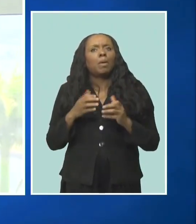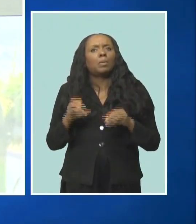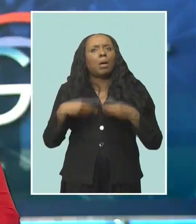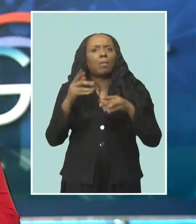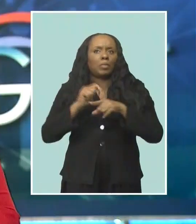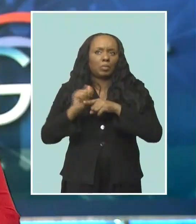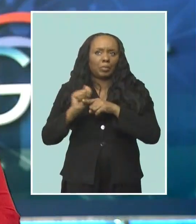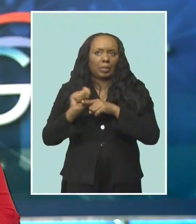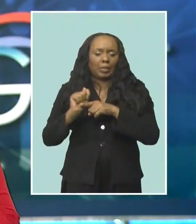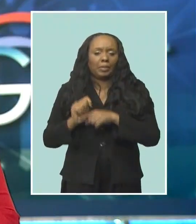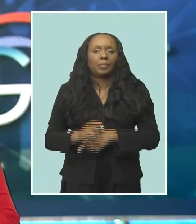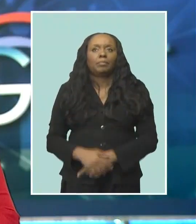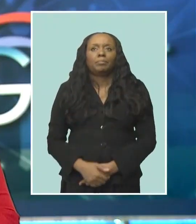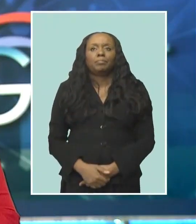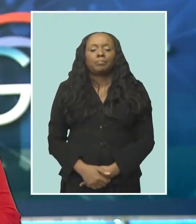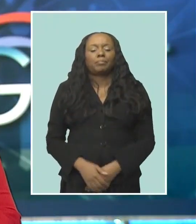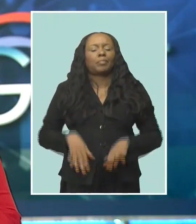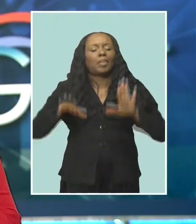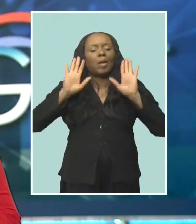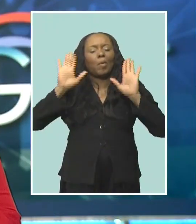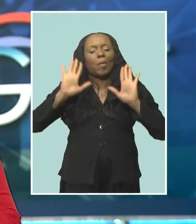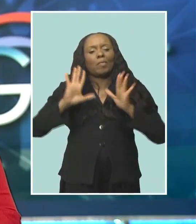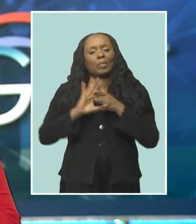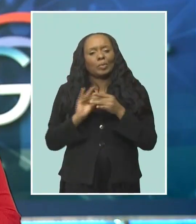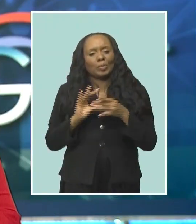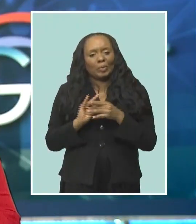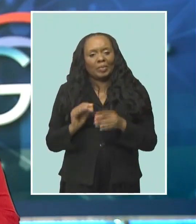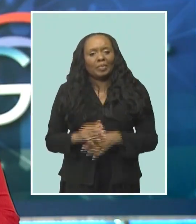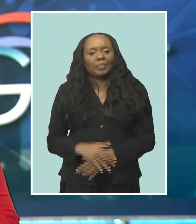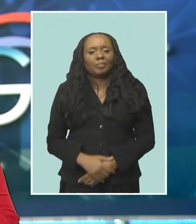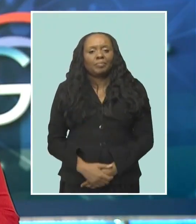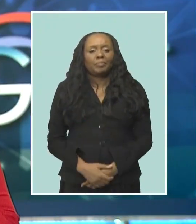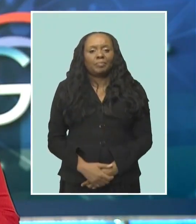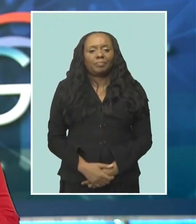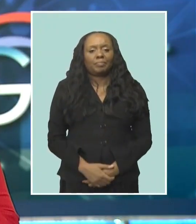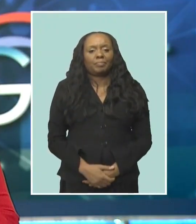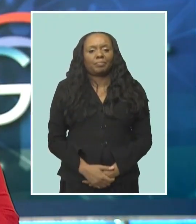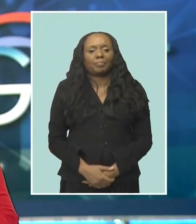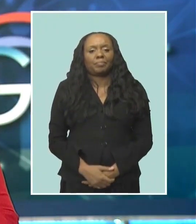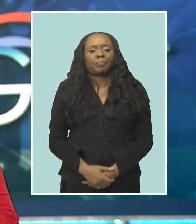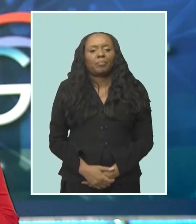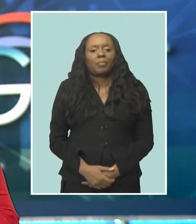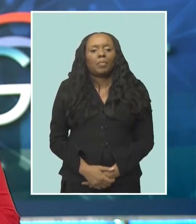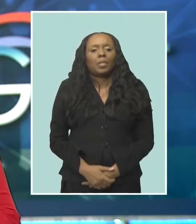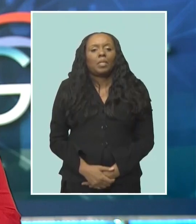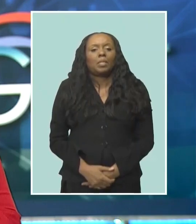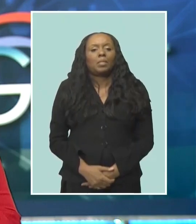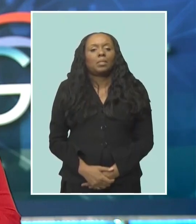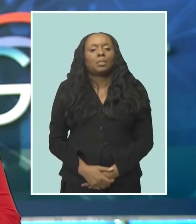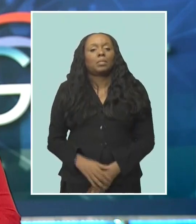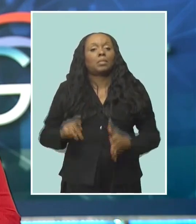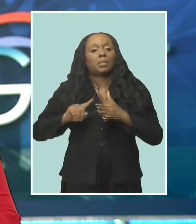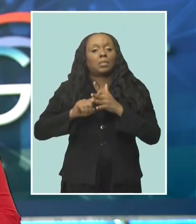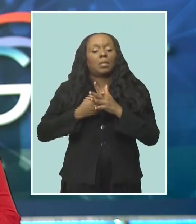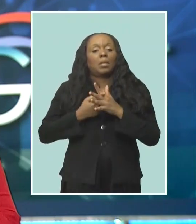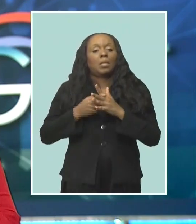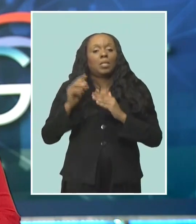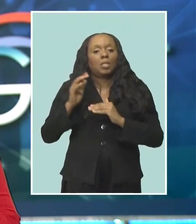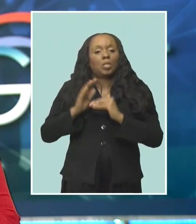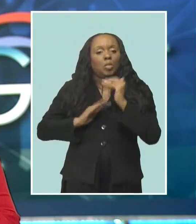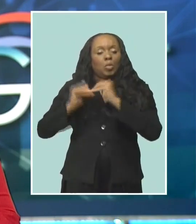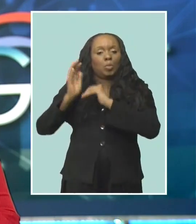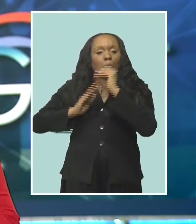News. Yeah, that's great news, Onesta. Phase 1 to build a new national stadium is to start this week. That's according to Minister of